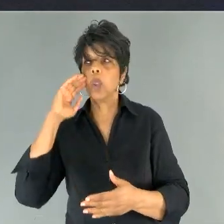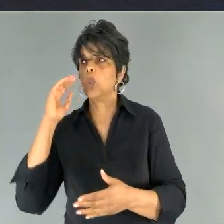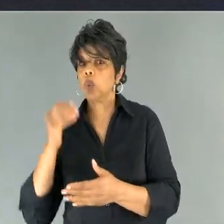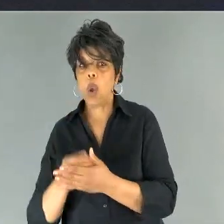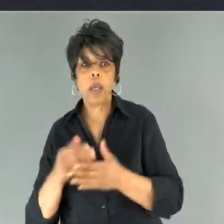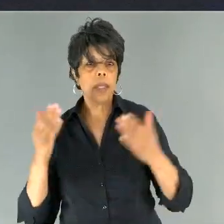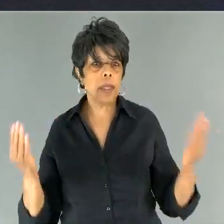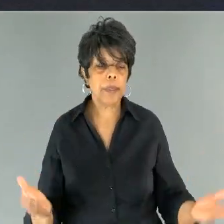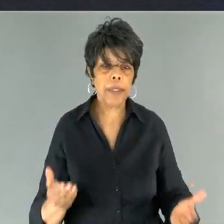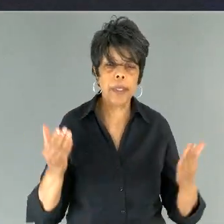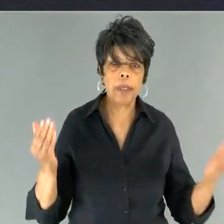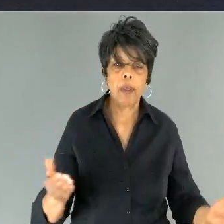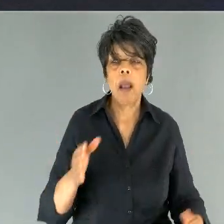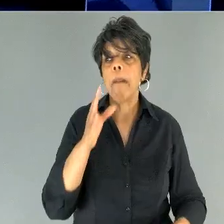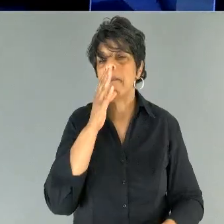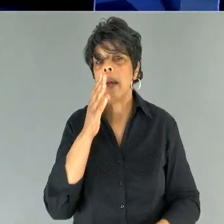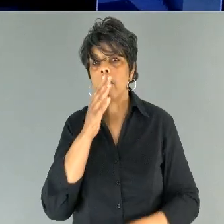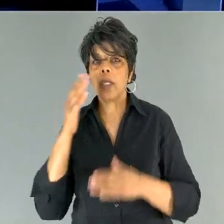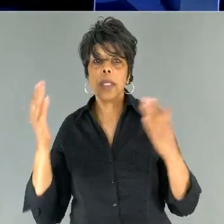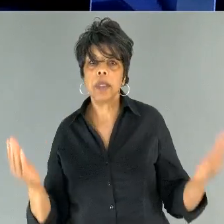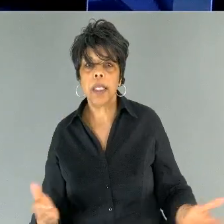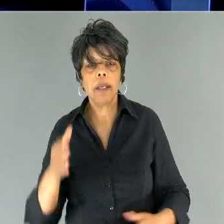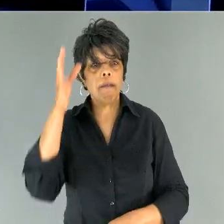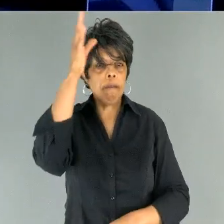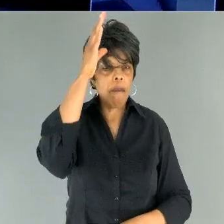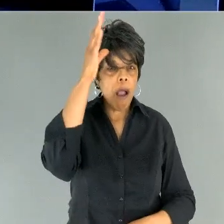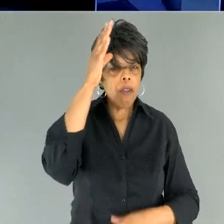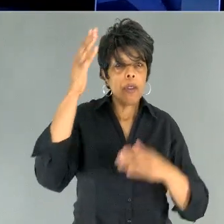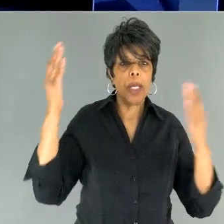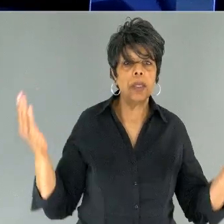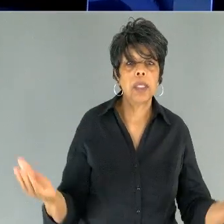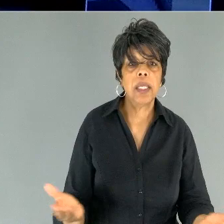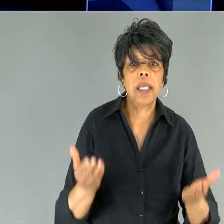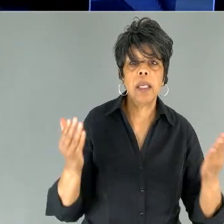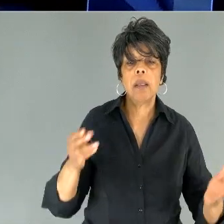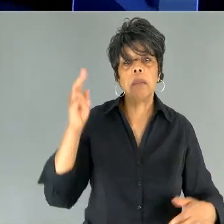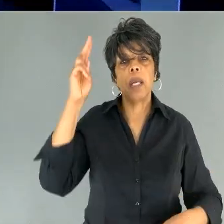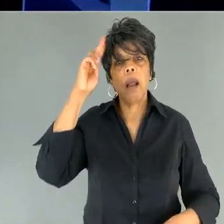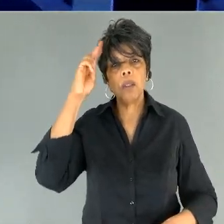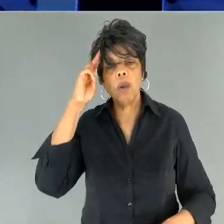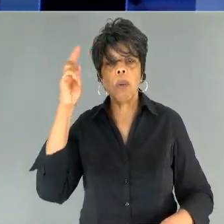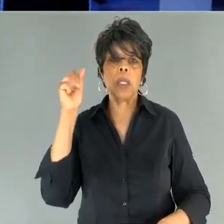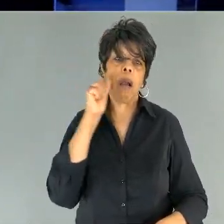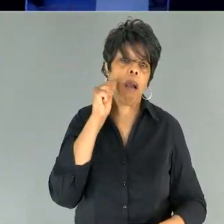a mother that's here, there's a father that's here, there's an uncle that is here,